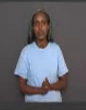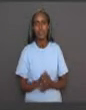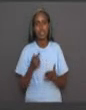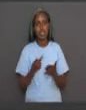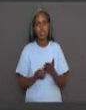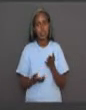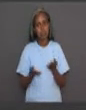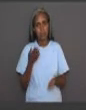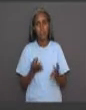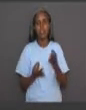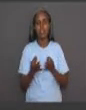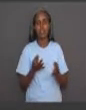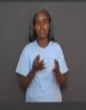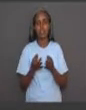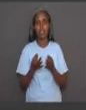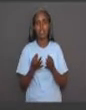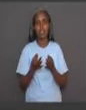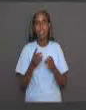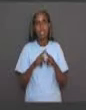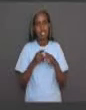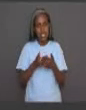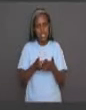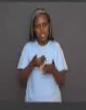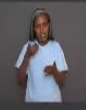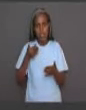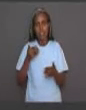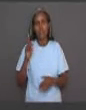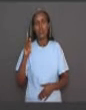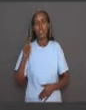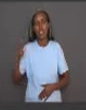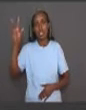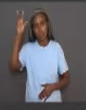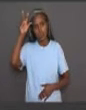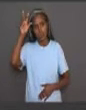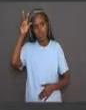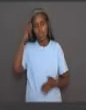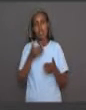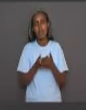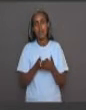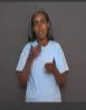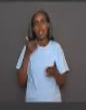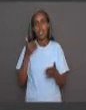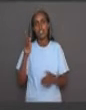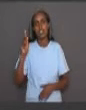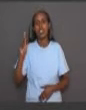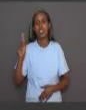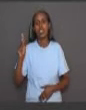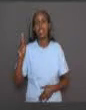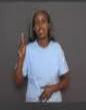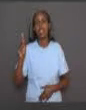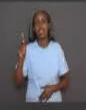This may be expressed as the difference of k cubed minus